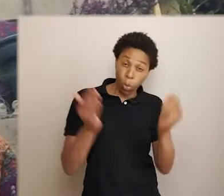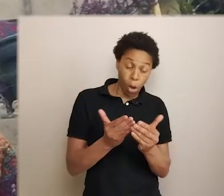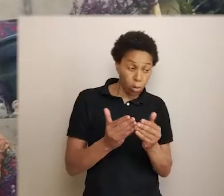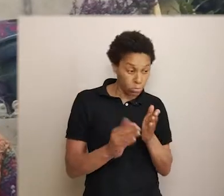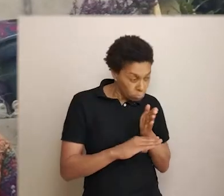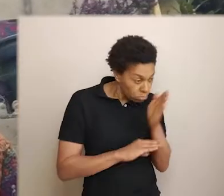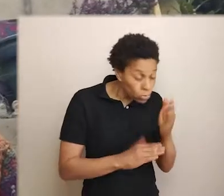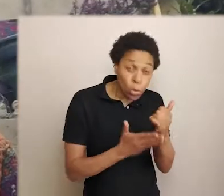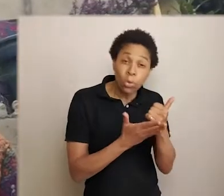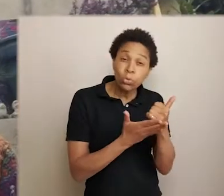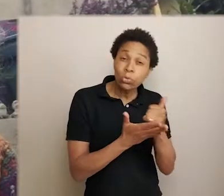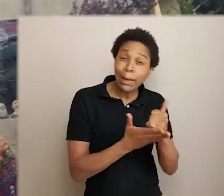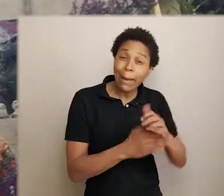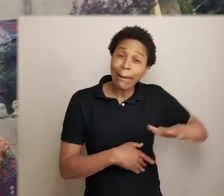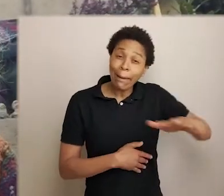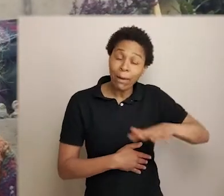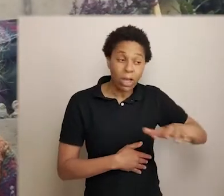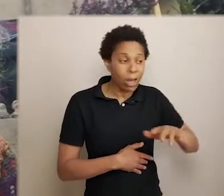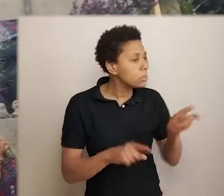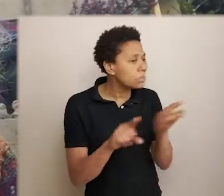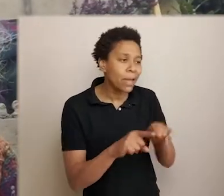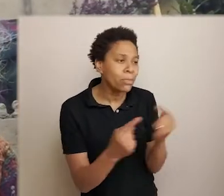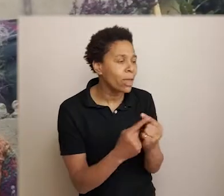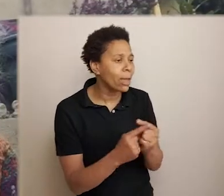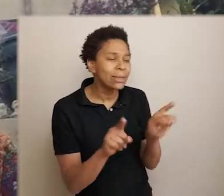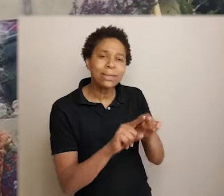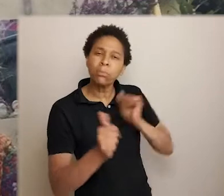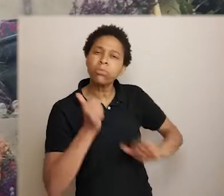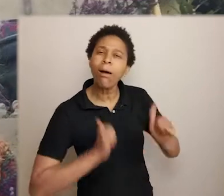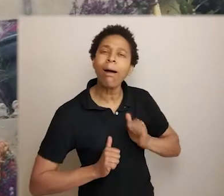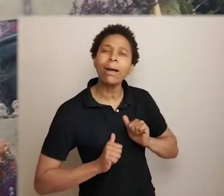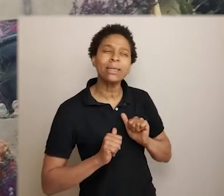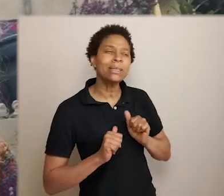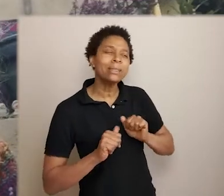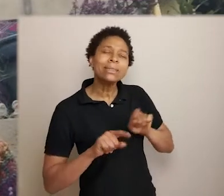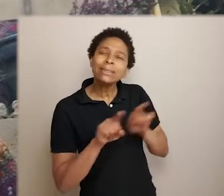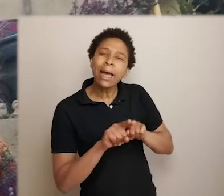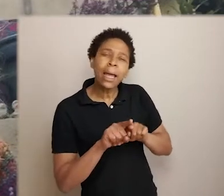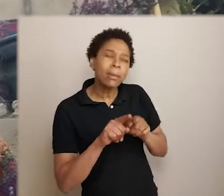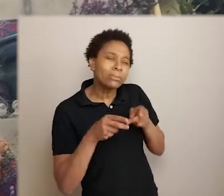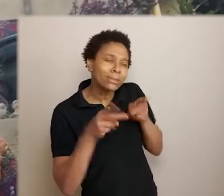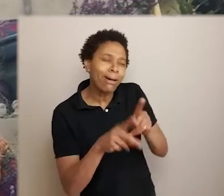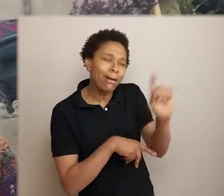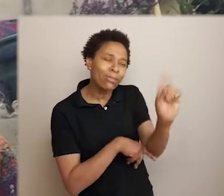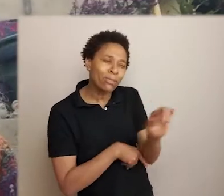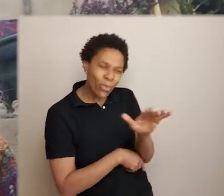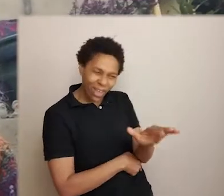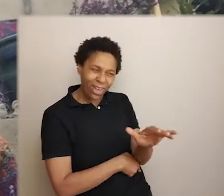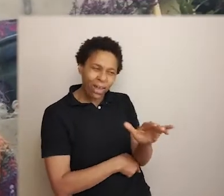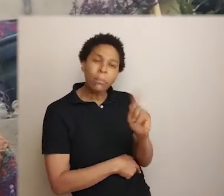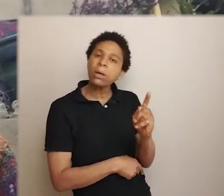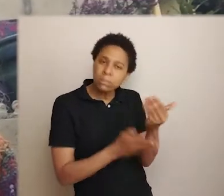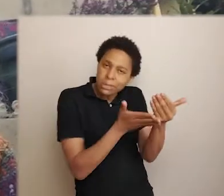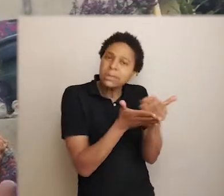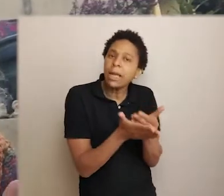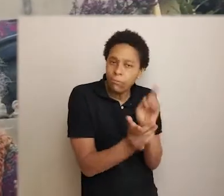feel exactly the same type of pragmatism there, same types of people, although it's different cultures play out in different ways. But it's safe space.